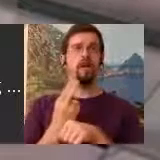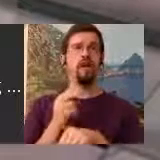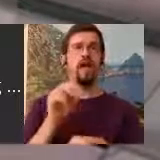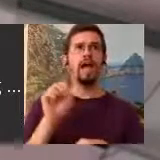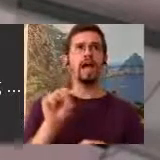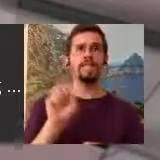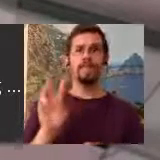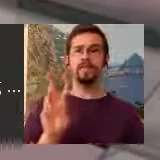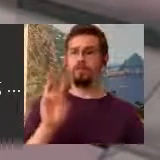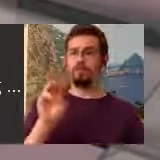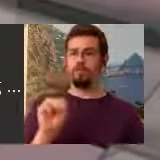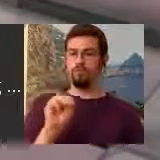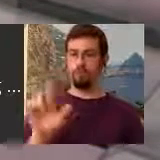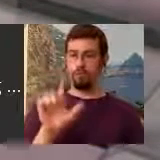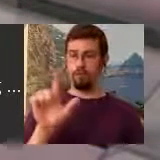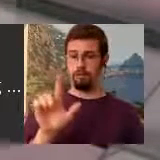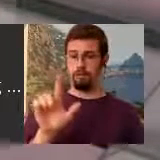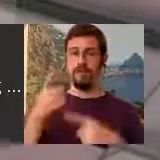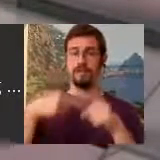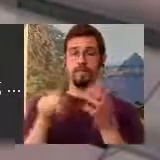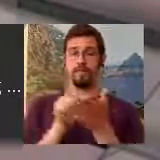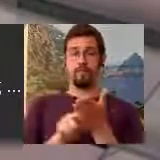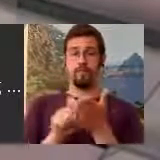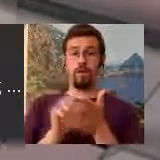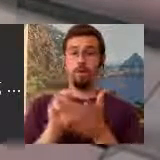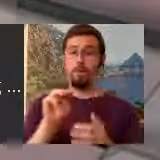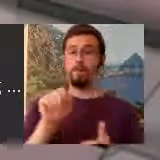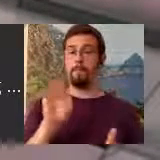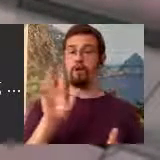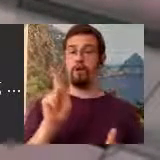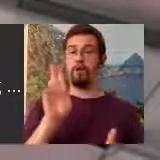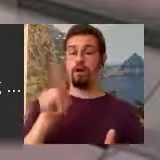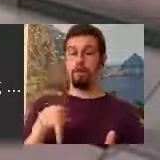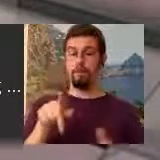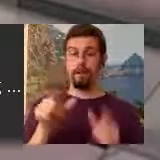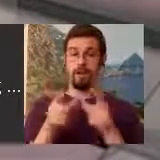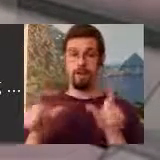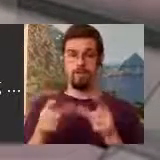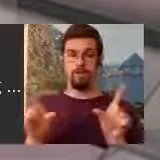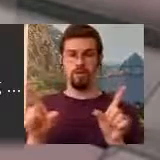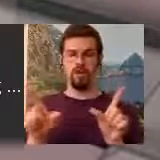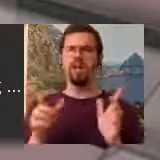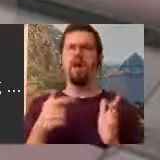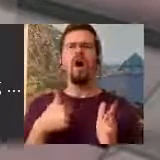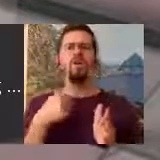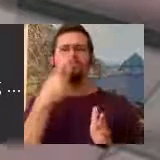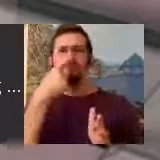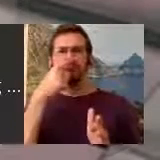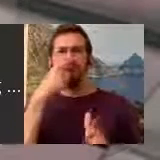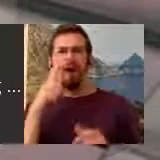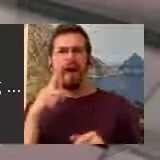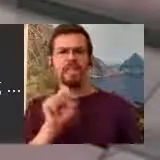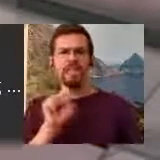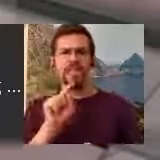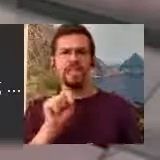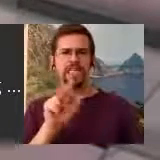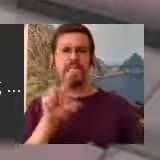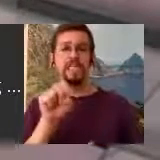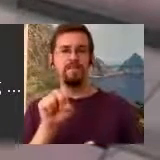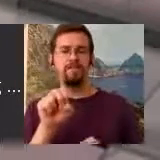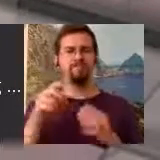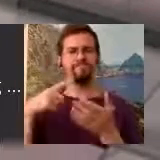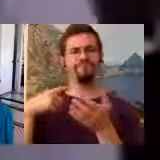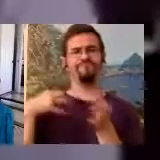SWML, SignWriting Markup Language. In fact, why don't I ask Steve to tell us just really briefly